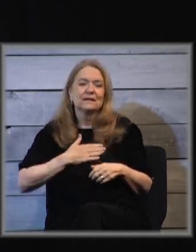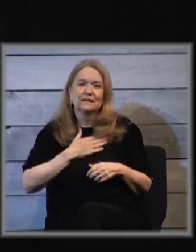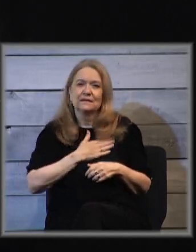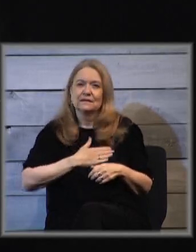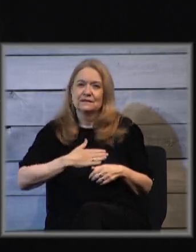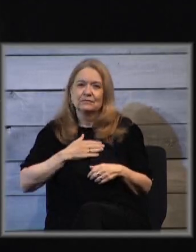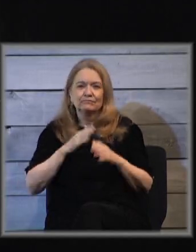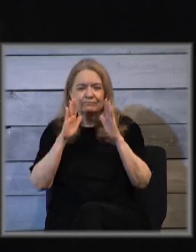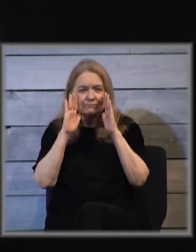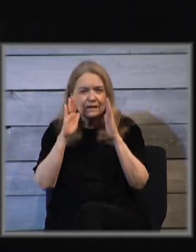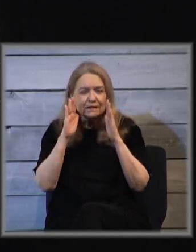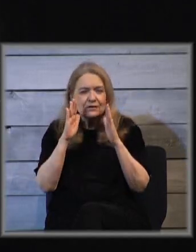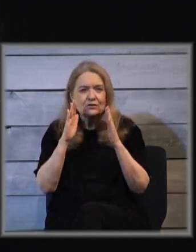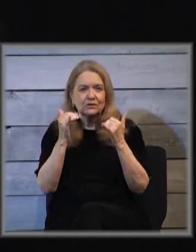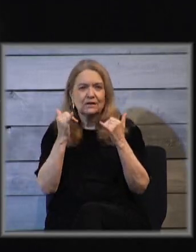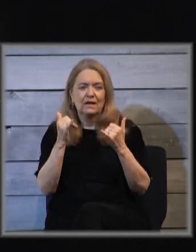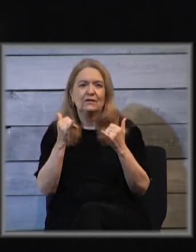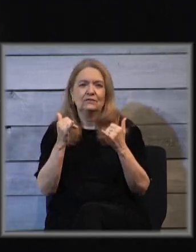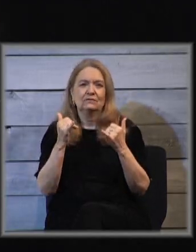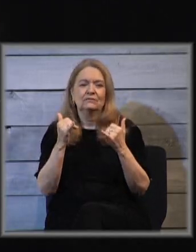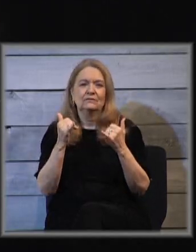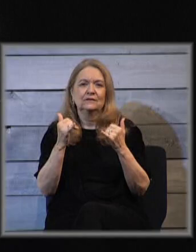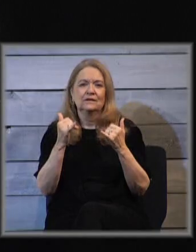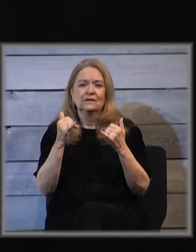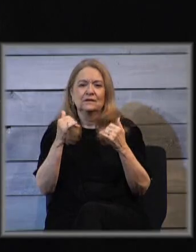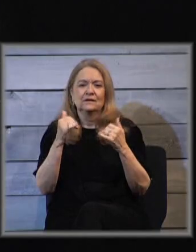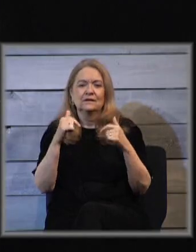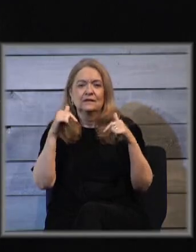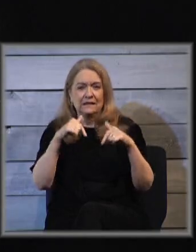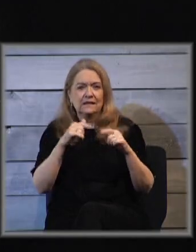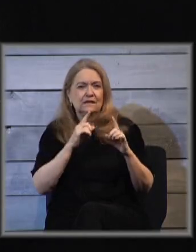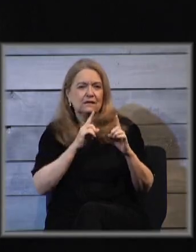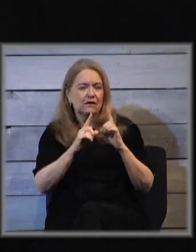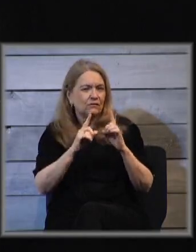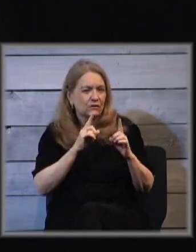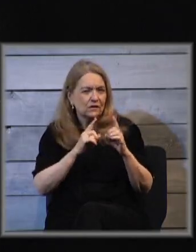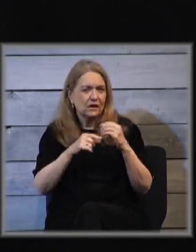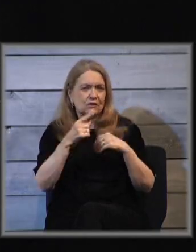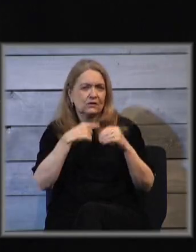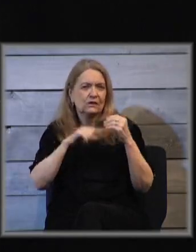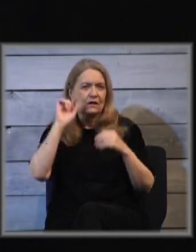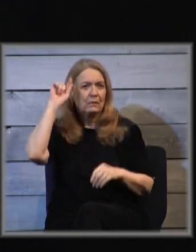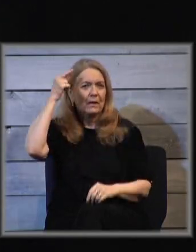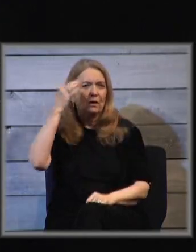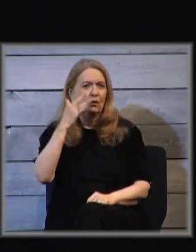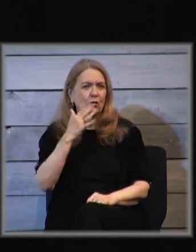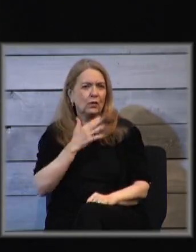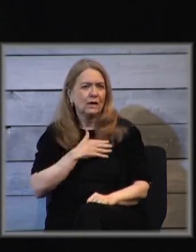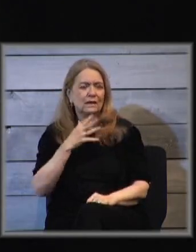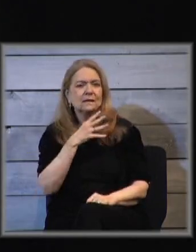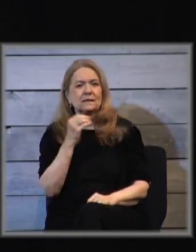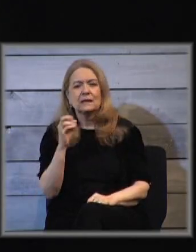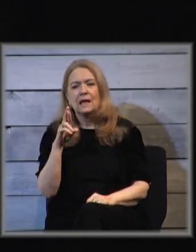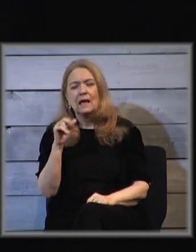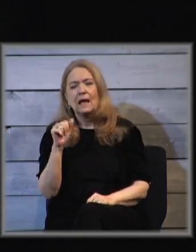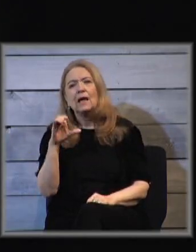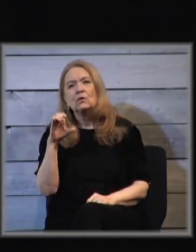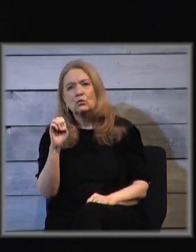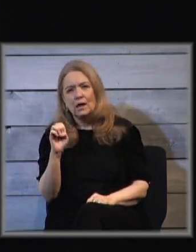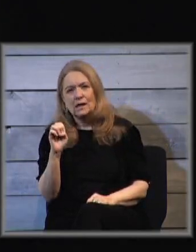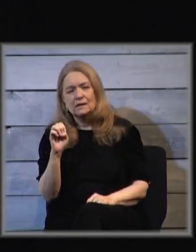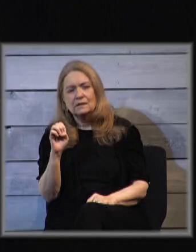give your attention now to this conversation about grace and race, the